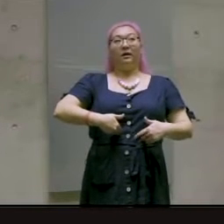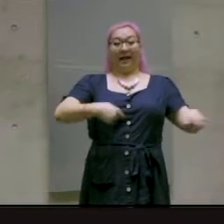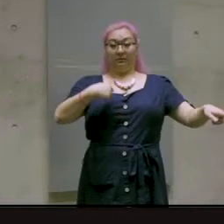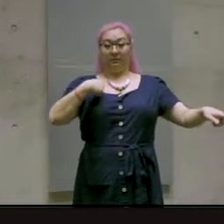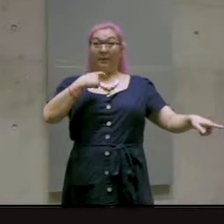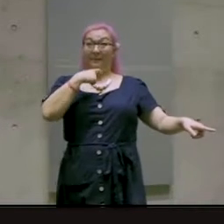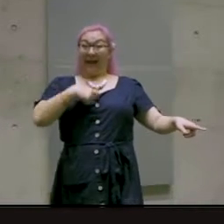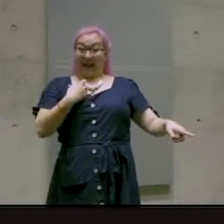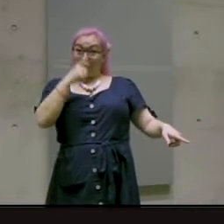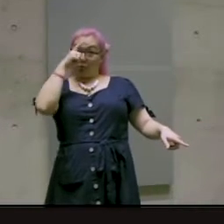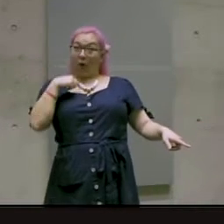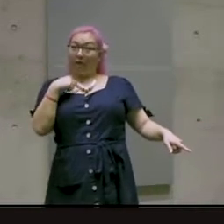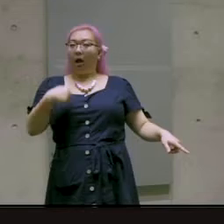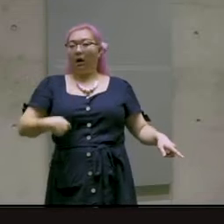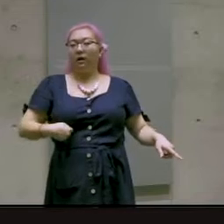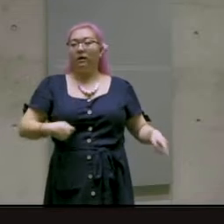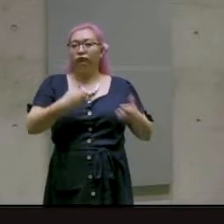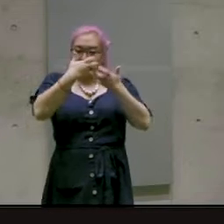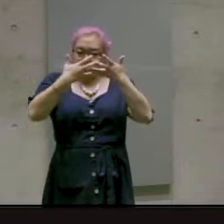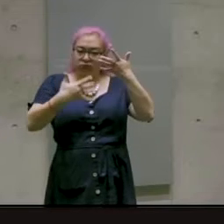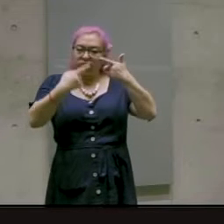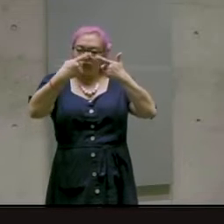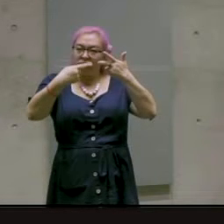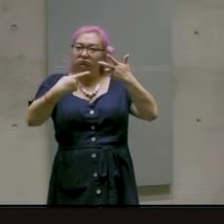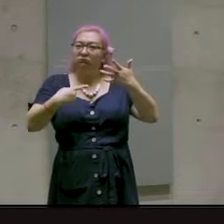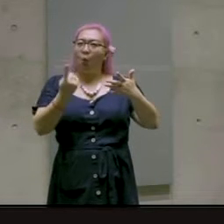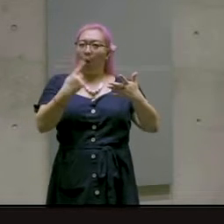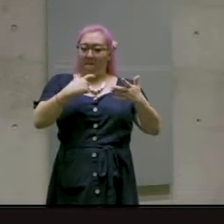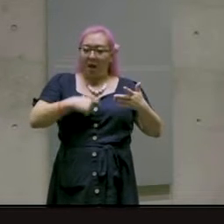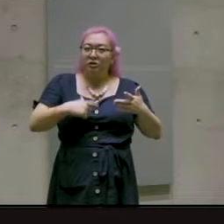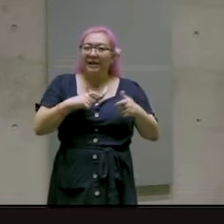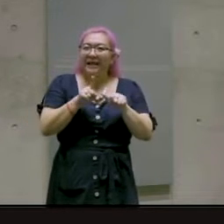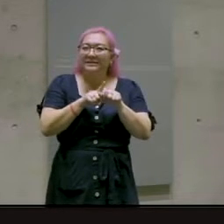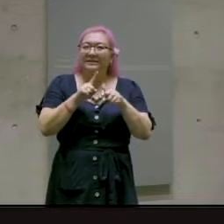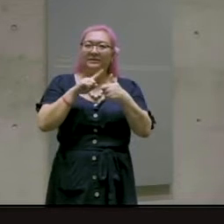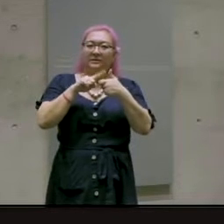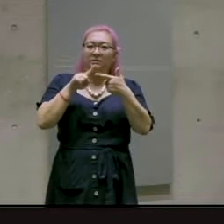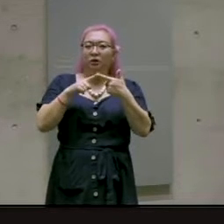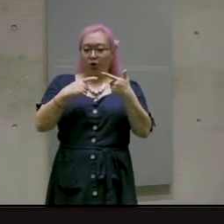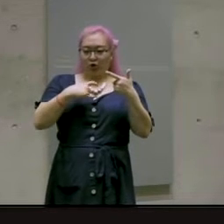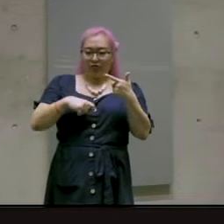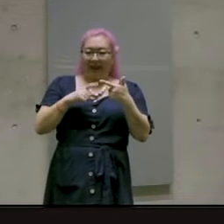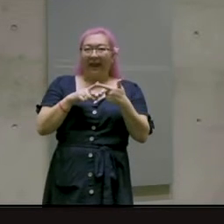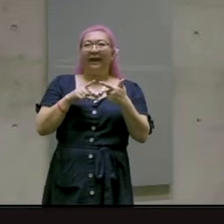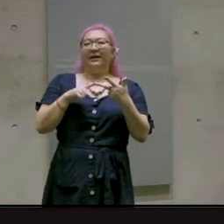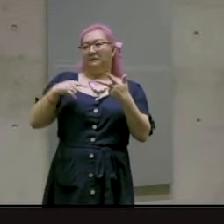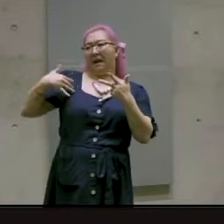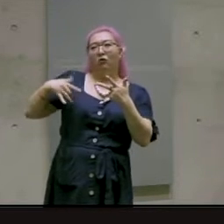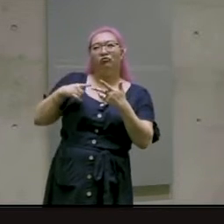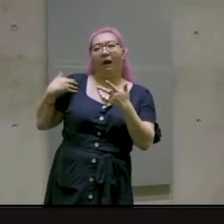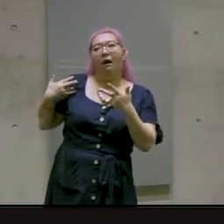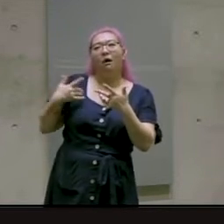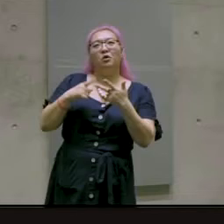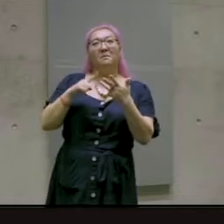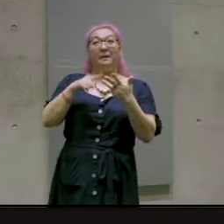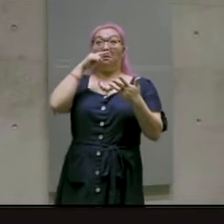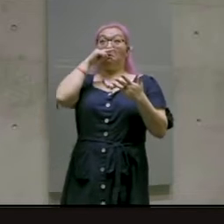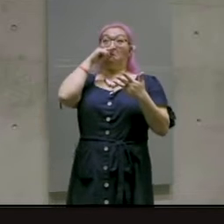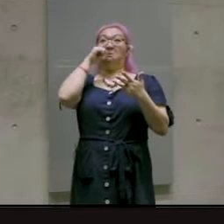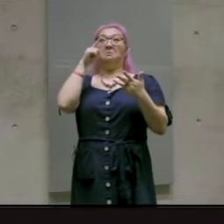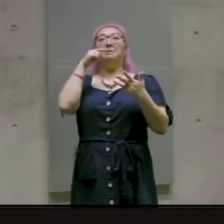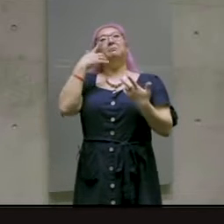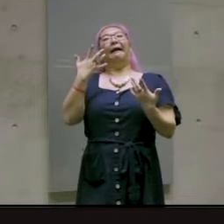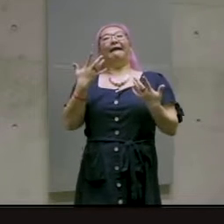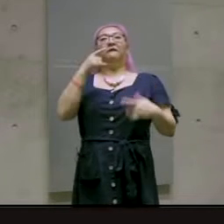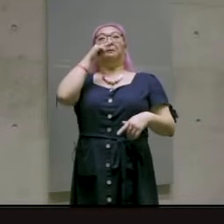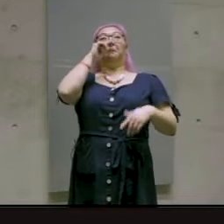creation. The personality that they choose for themselves, the traits, the background they choose. An aristocrat might move through the game differently